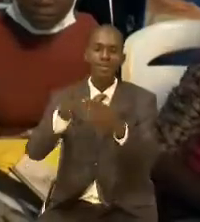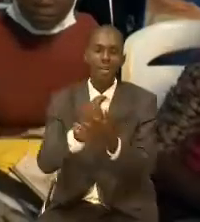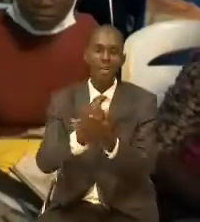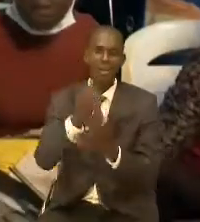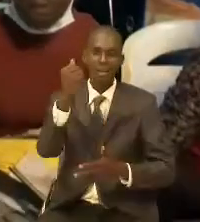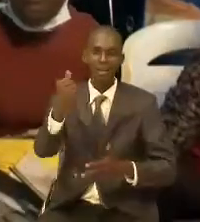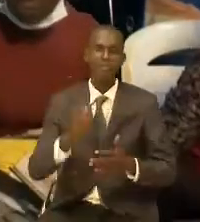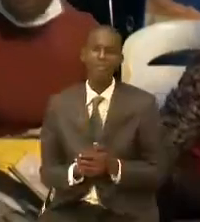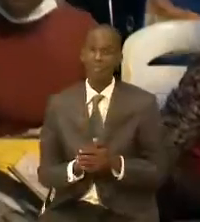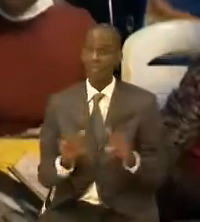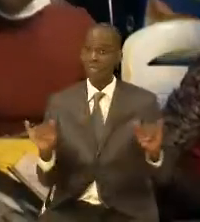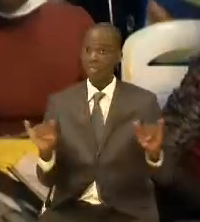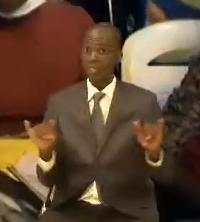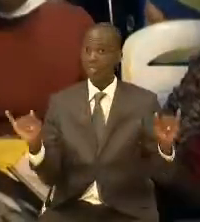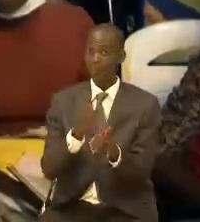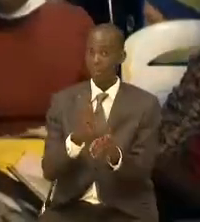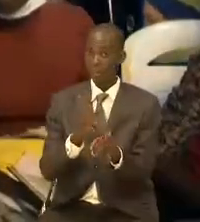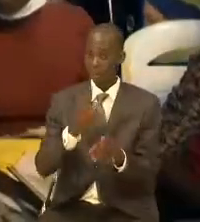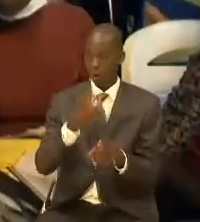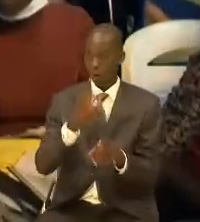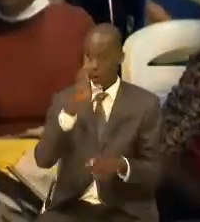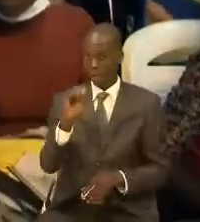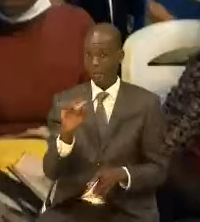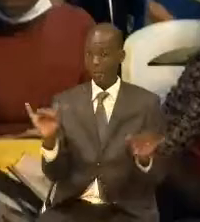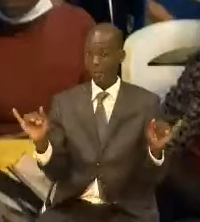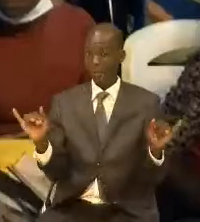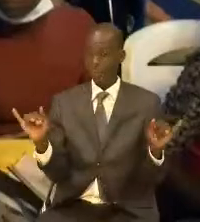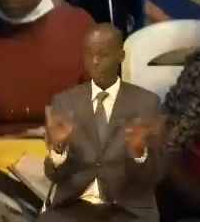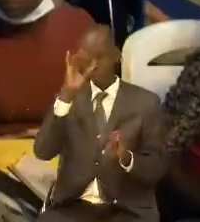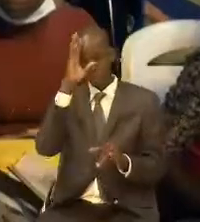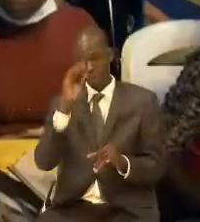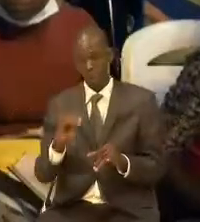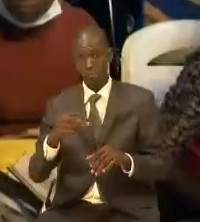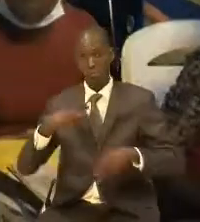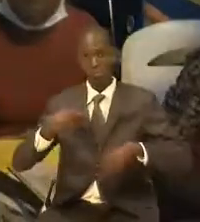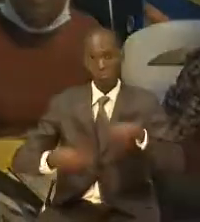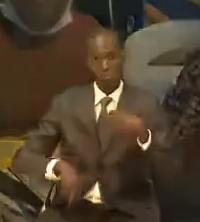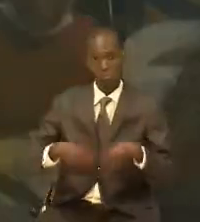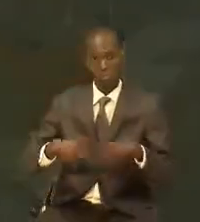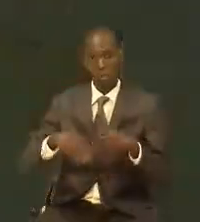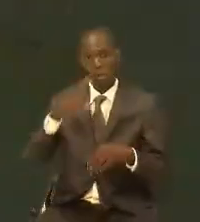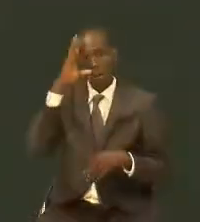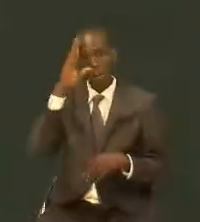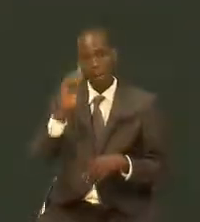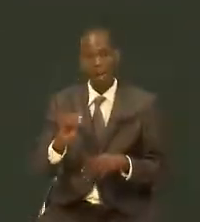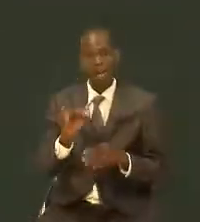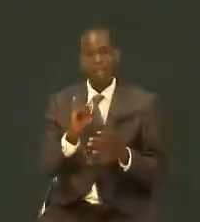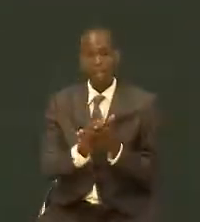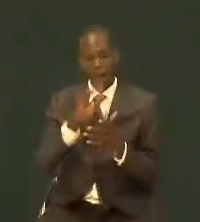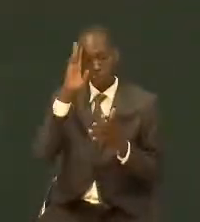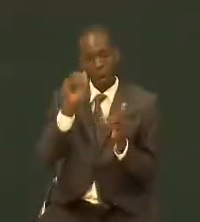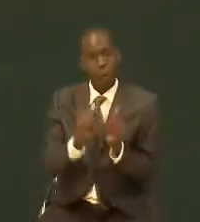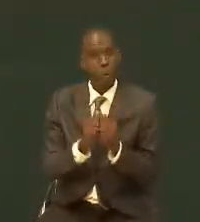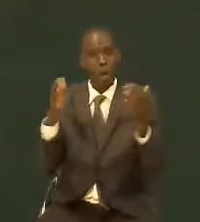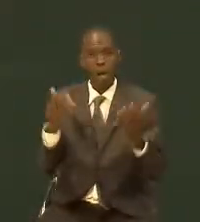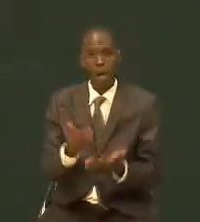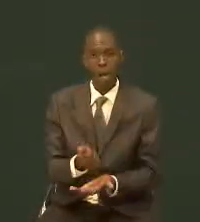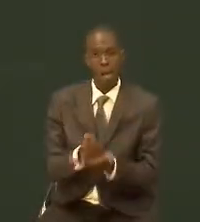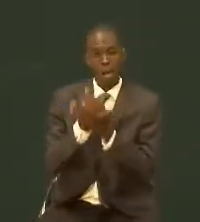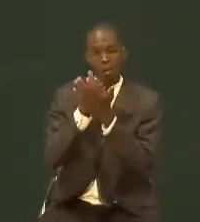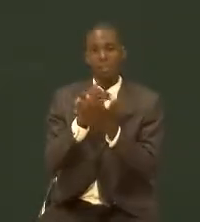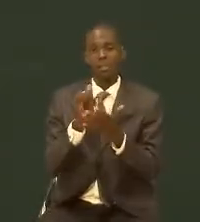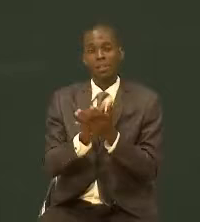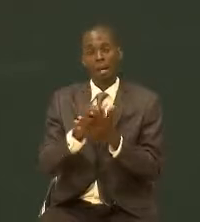same that certain man that impotent man that helpless man that seemingly hopeless